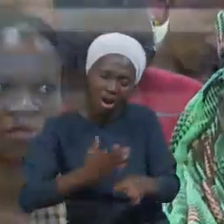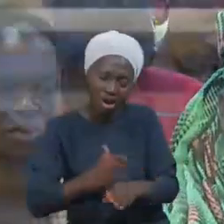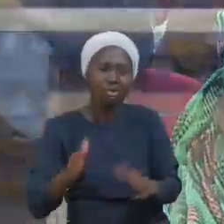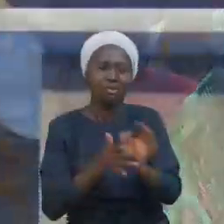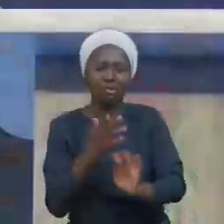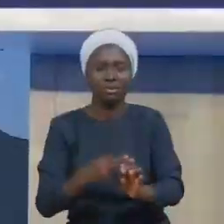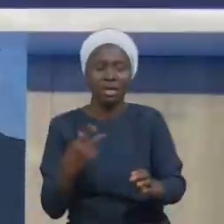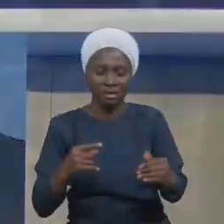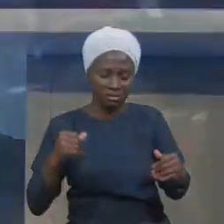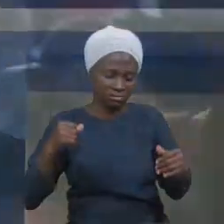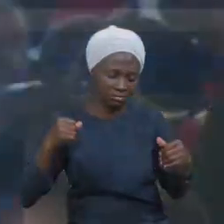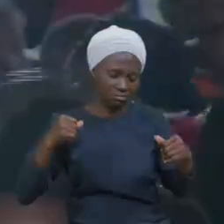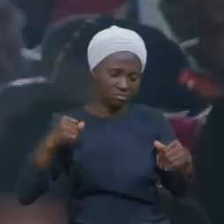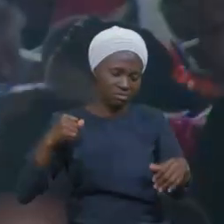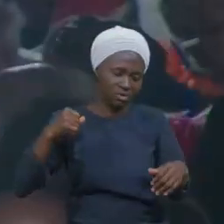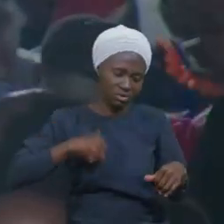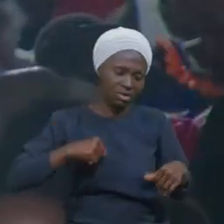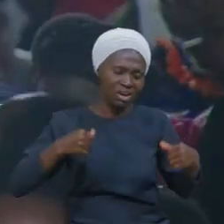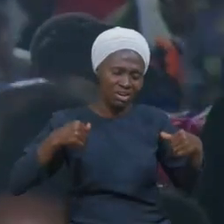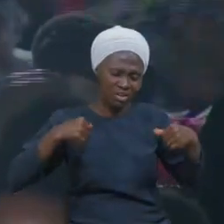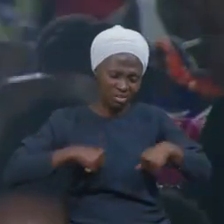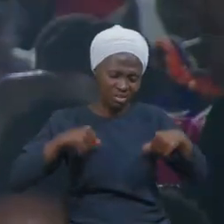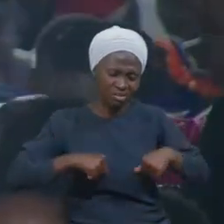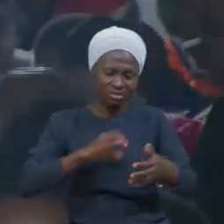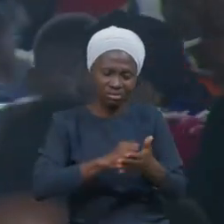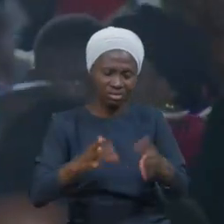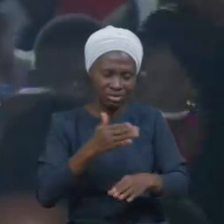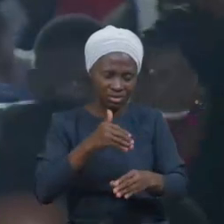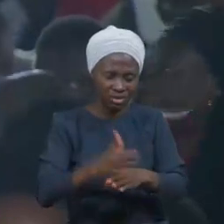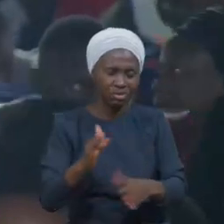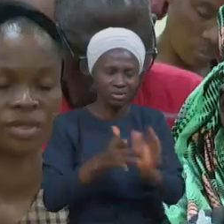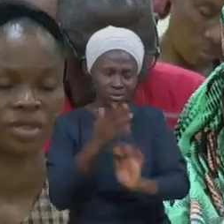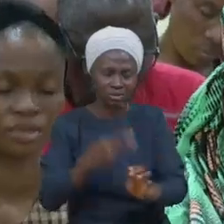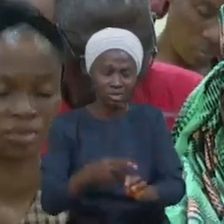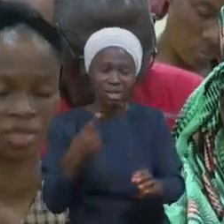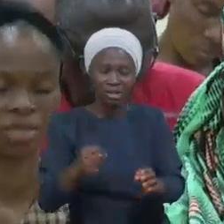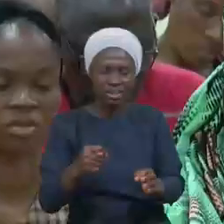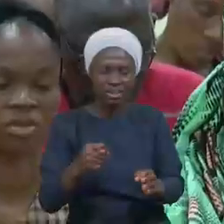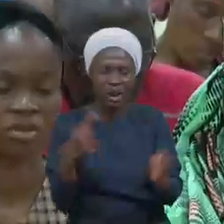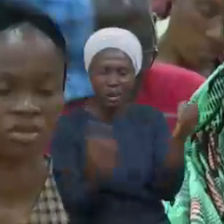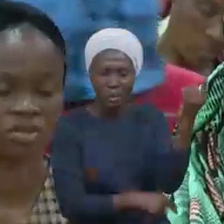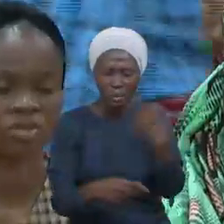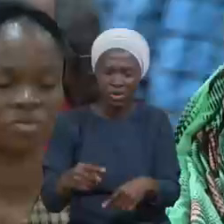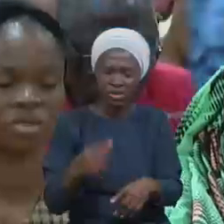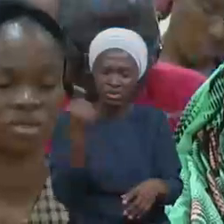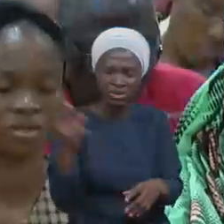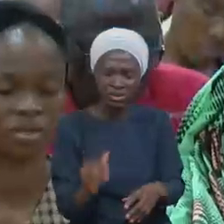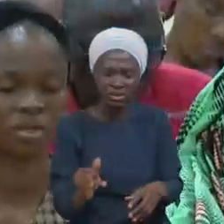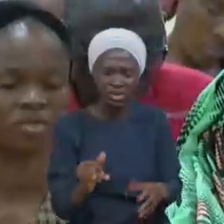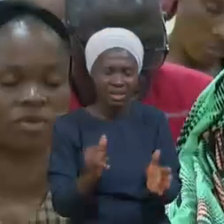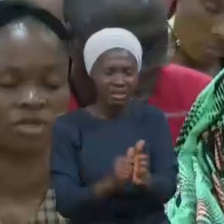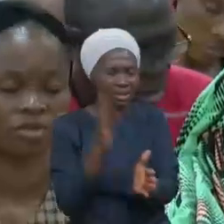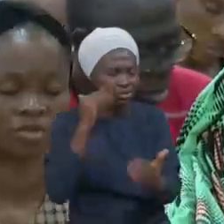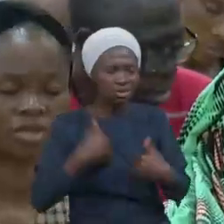condemnation is taken away. The punishment eternal that should have come upon you, everything is taken